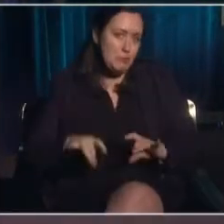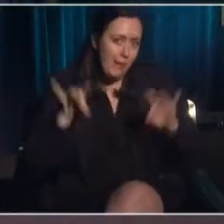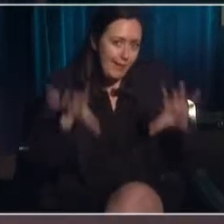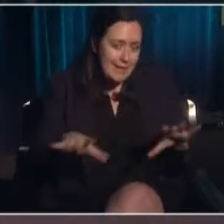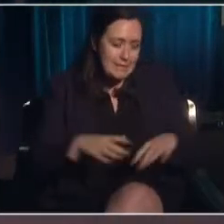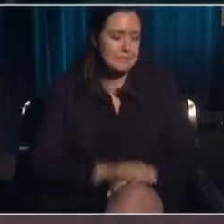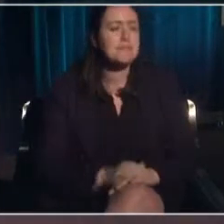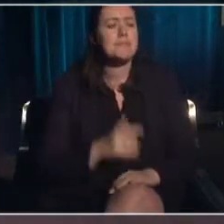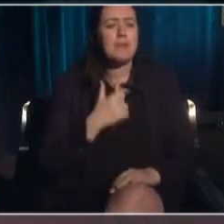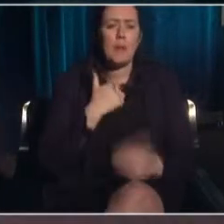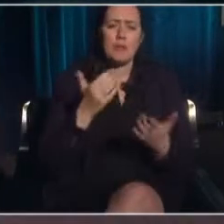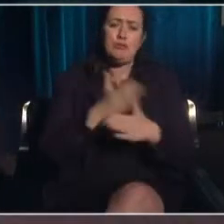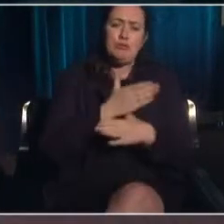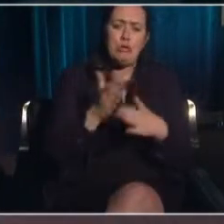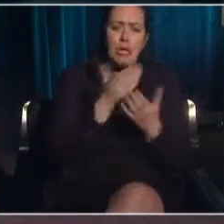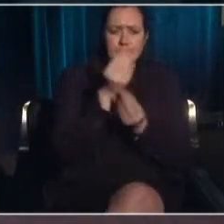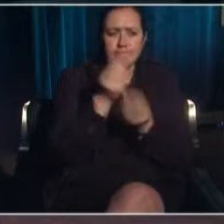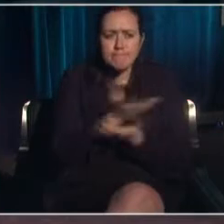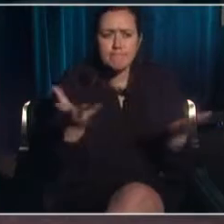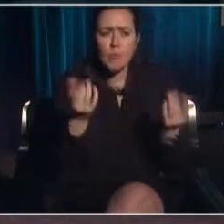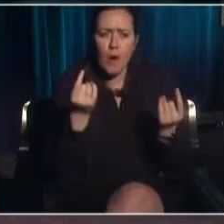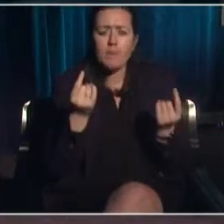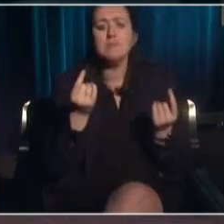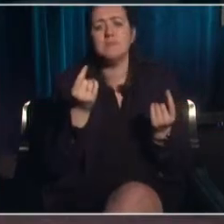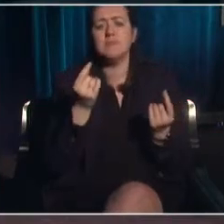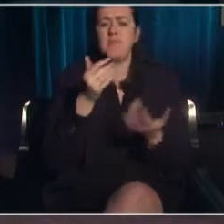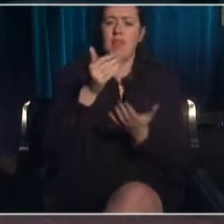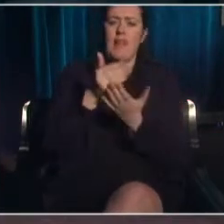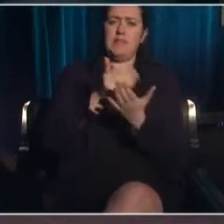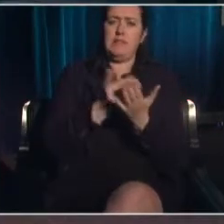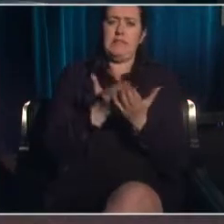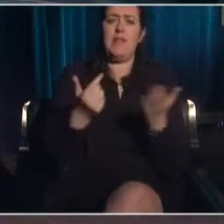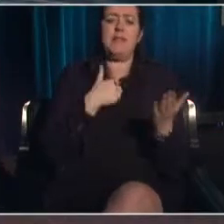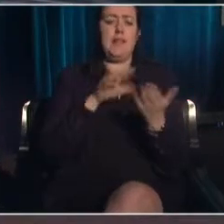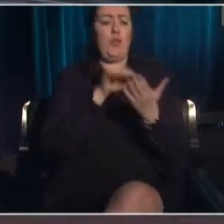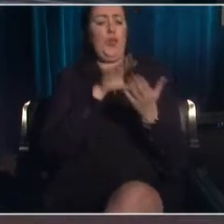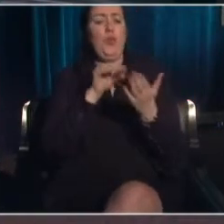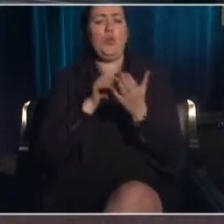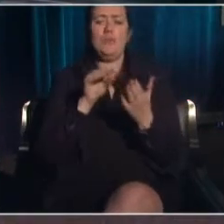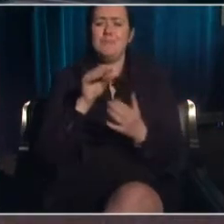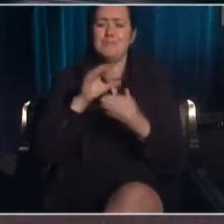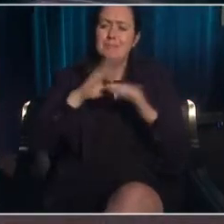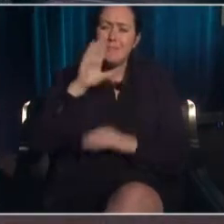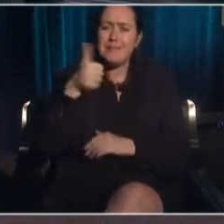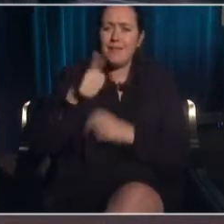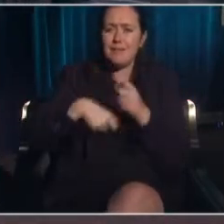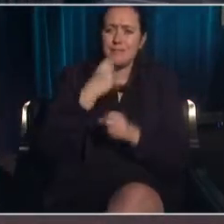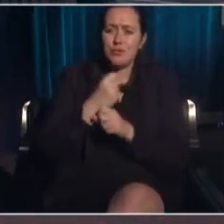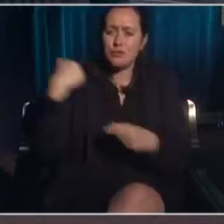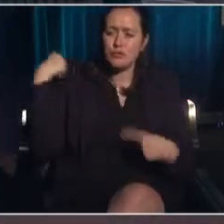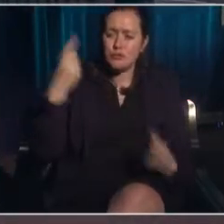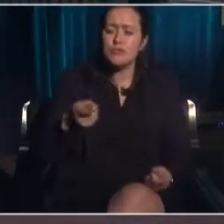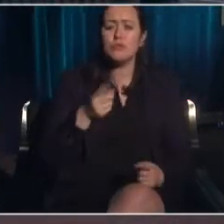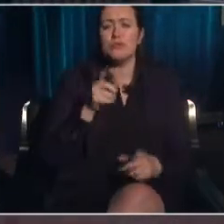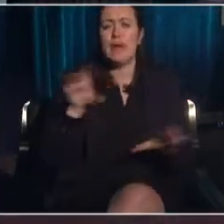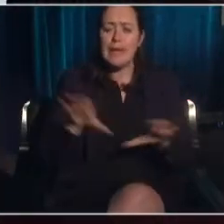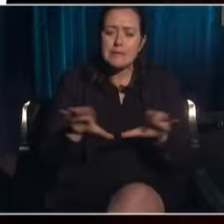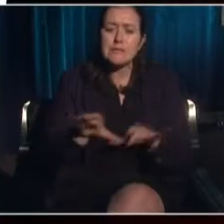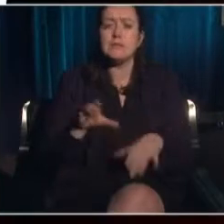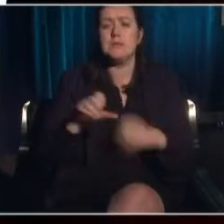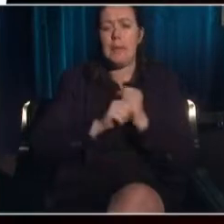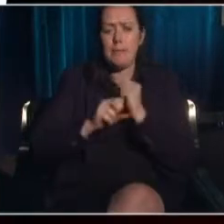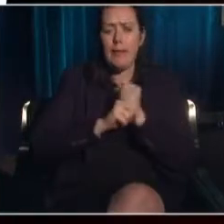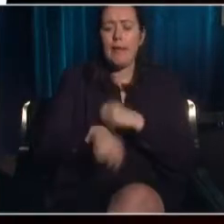some lessons that I've learned from a decade of campaigning and activism in founding and then running an organisation called